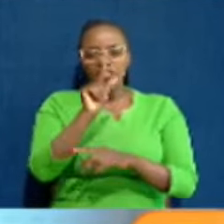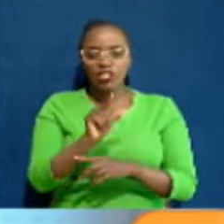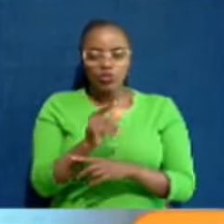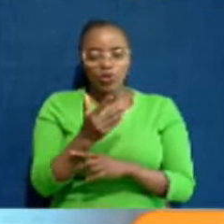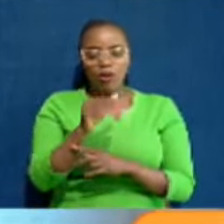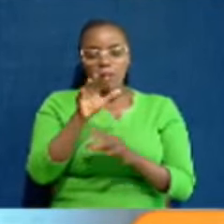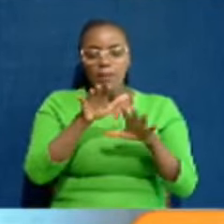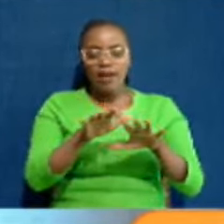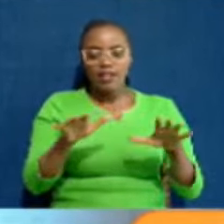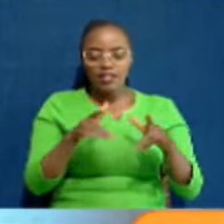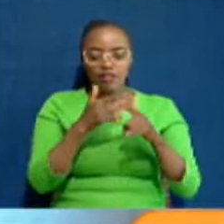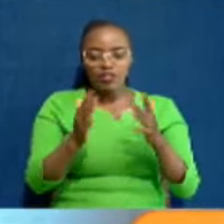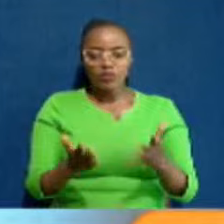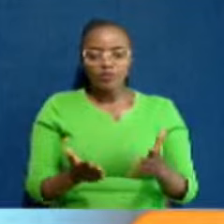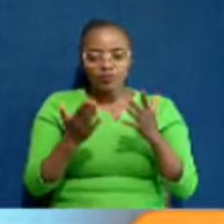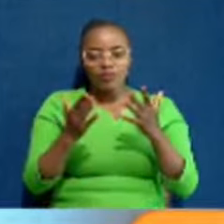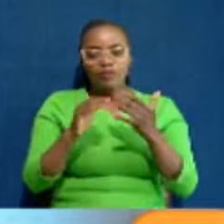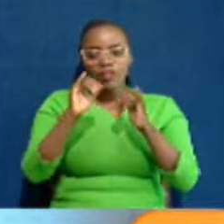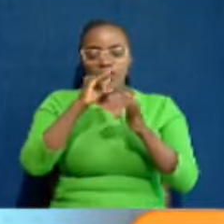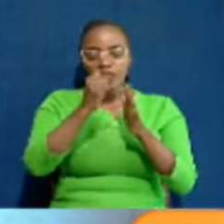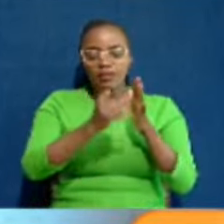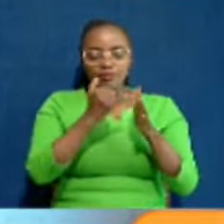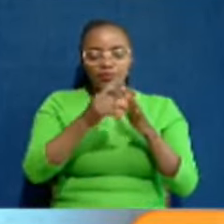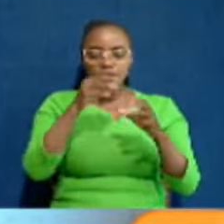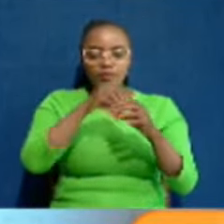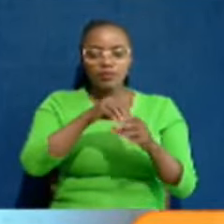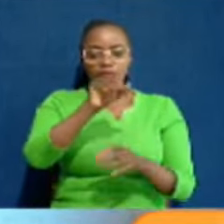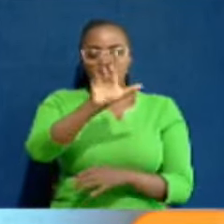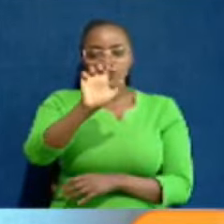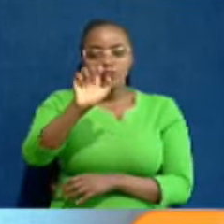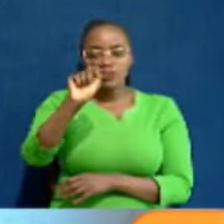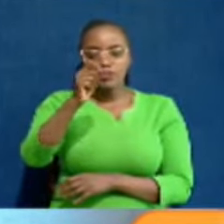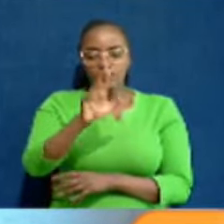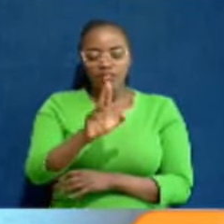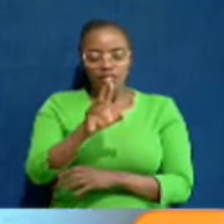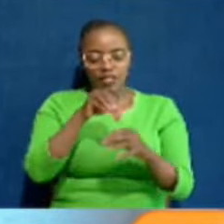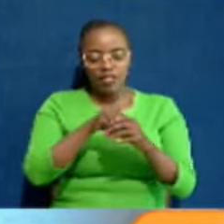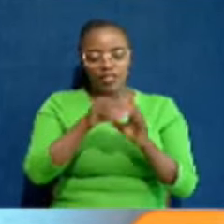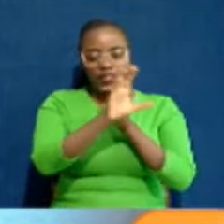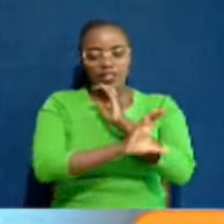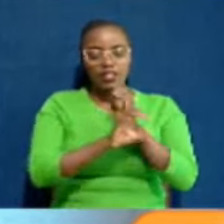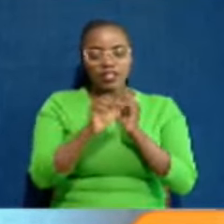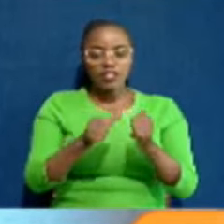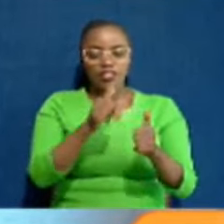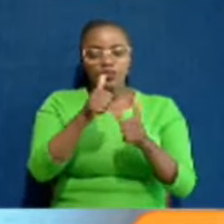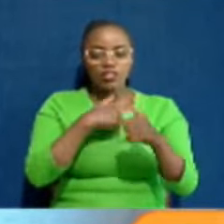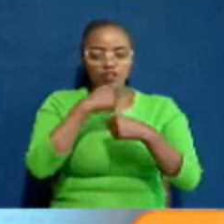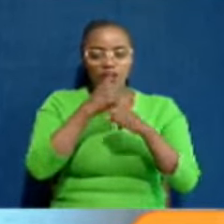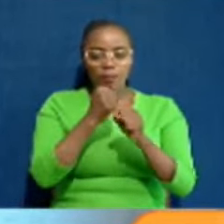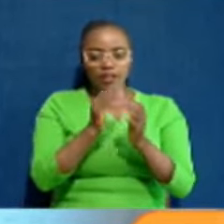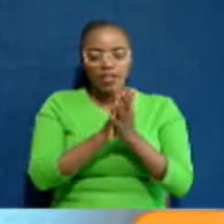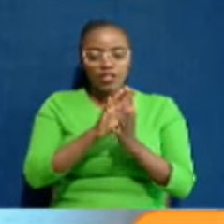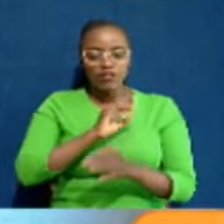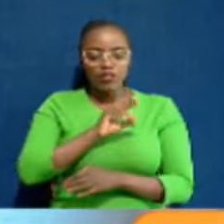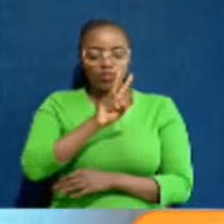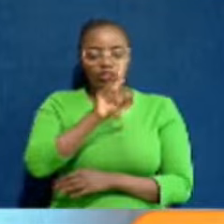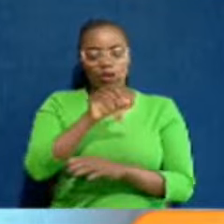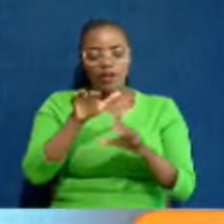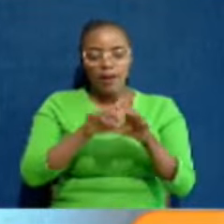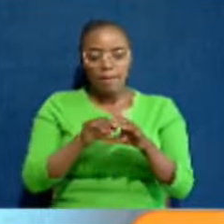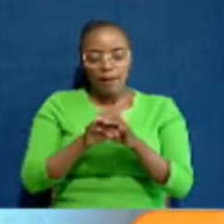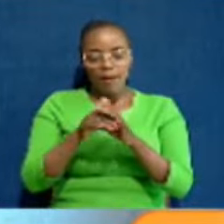integration and promoting industrialization within the leather value chain across the continent. The strategy, which has been shaped and owned by the 21 member